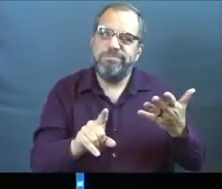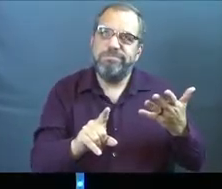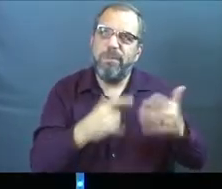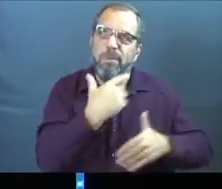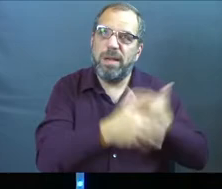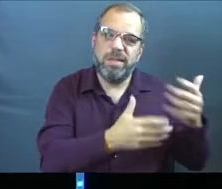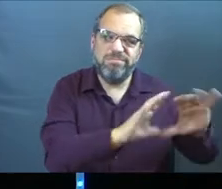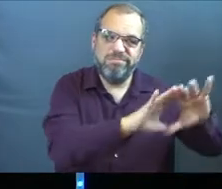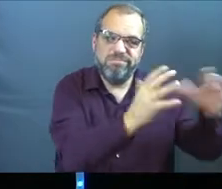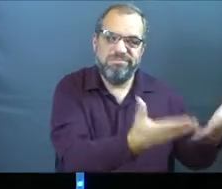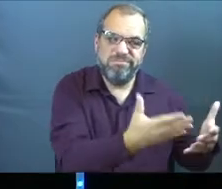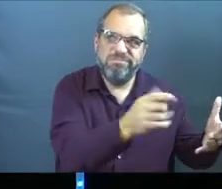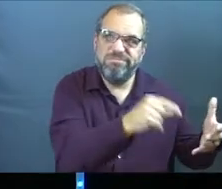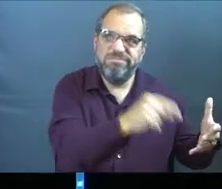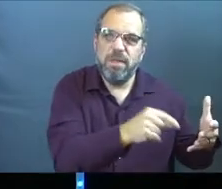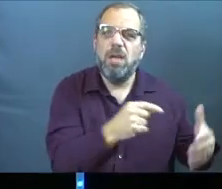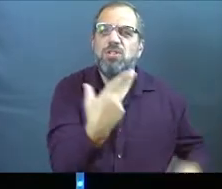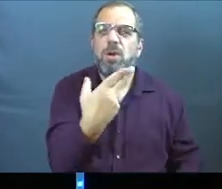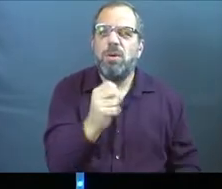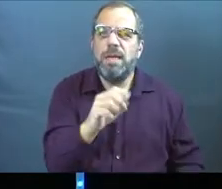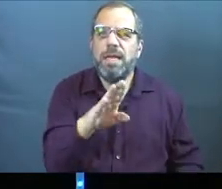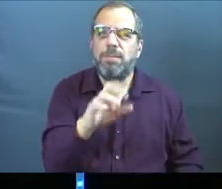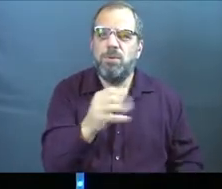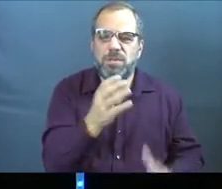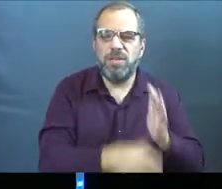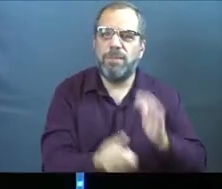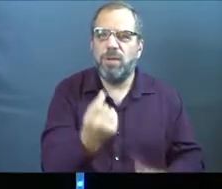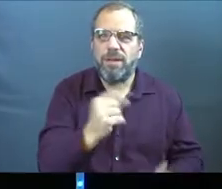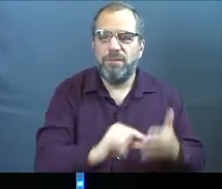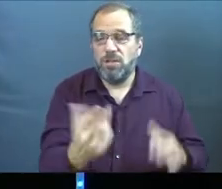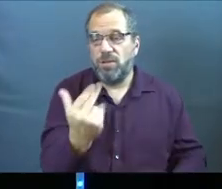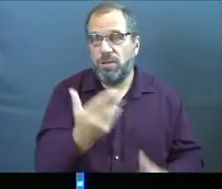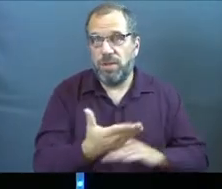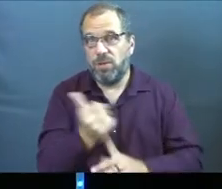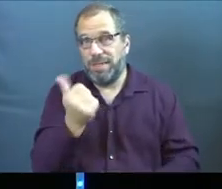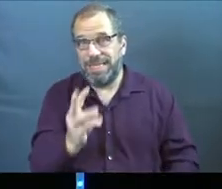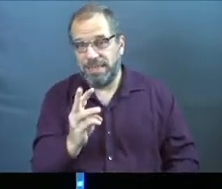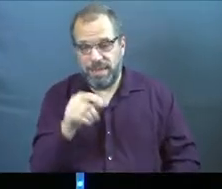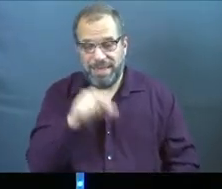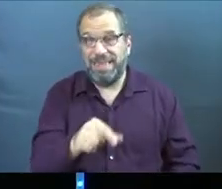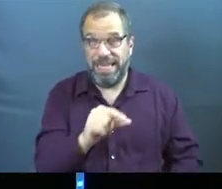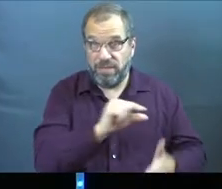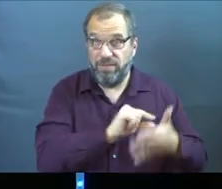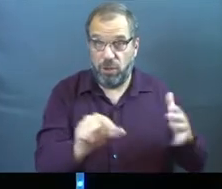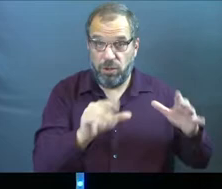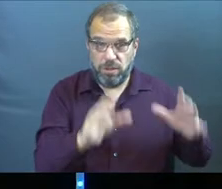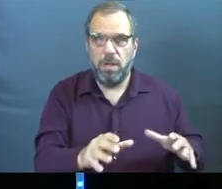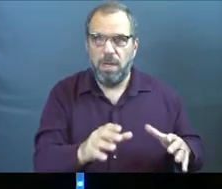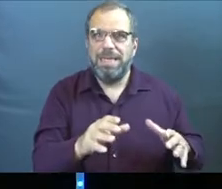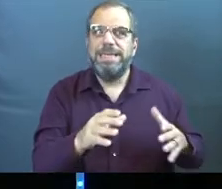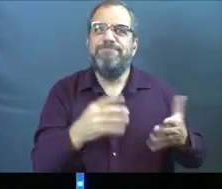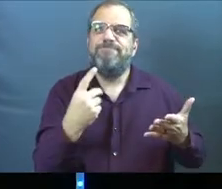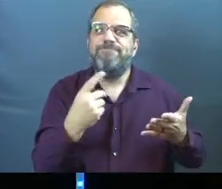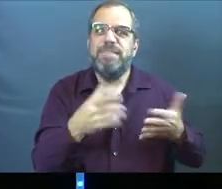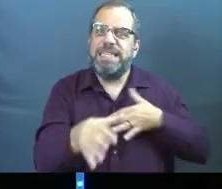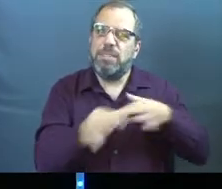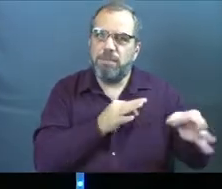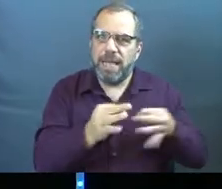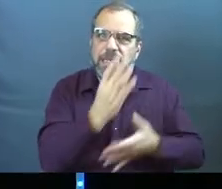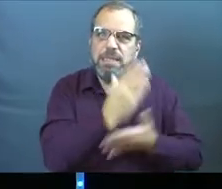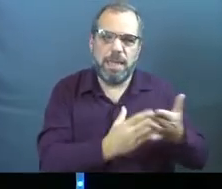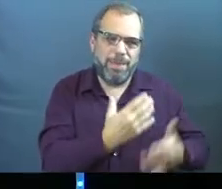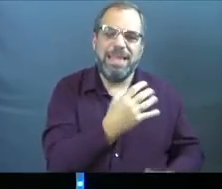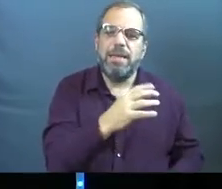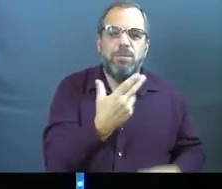the process here? And so I want to take you to Hebrews 11, verses 13 through 16. This passage right here is actually discussing some